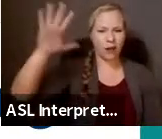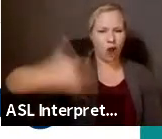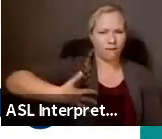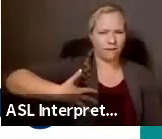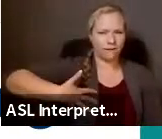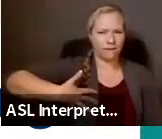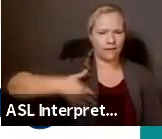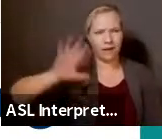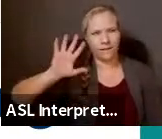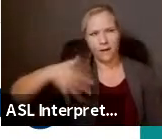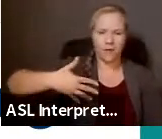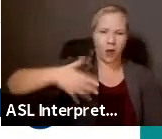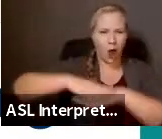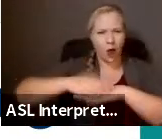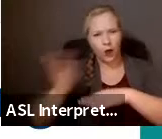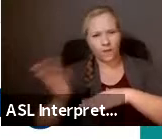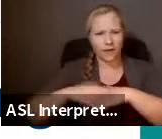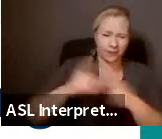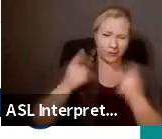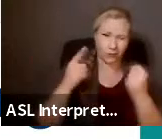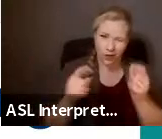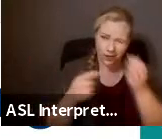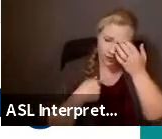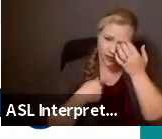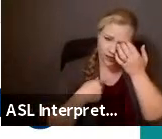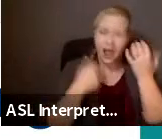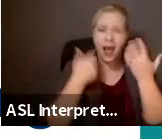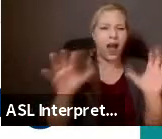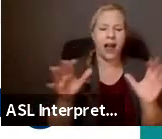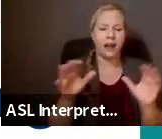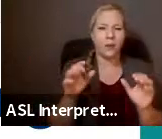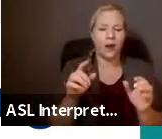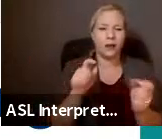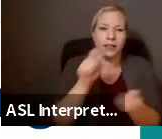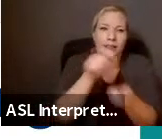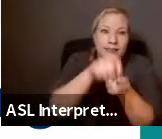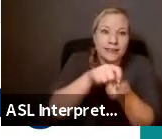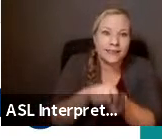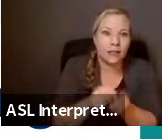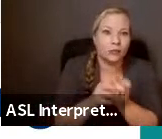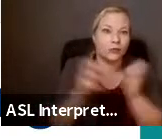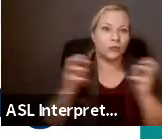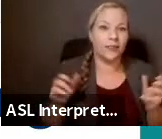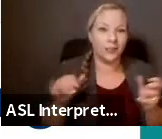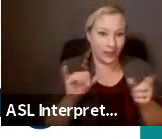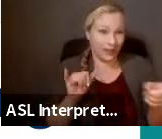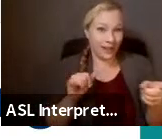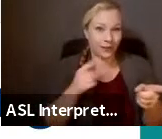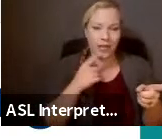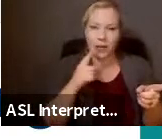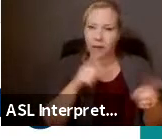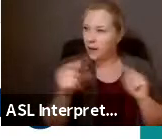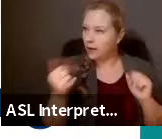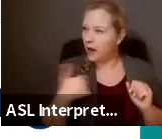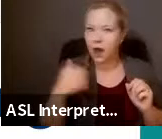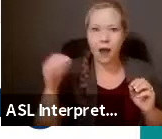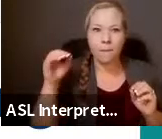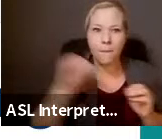kind of bouncing back and forth, Katie, between trying not to think too much about detail and then looking at something that looks is getting specific, I